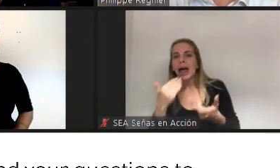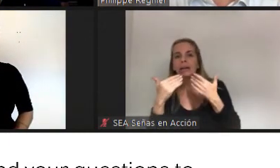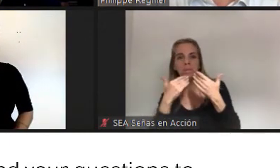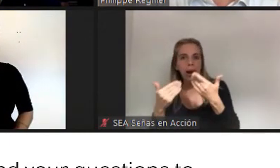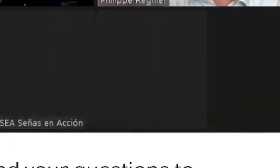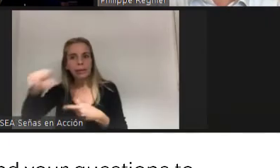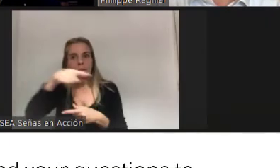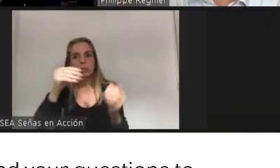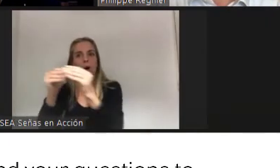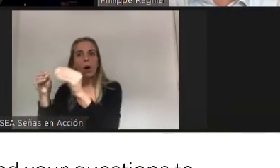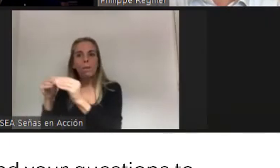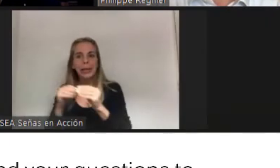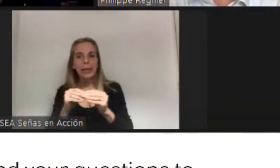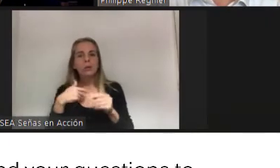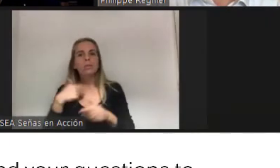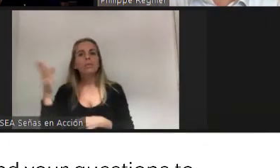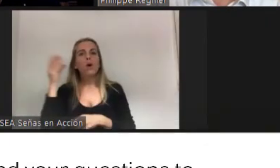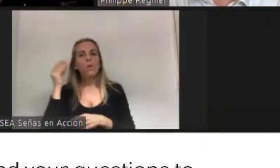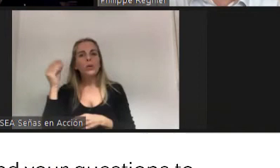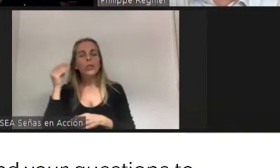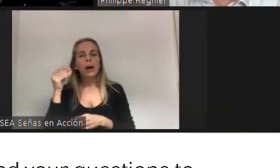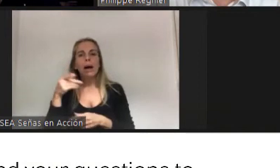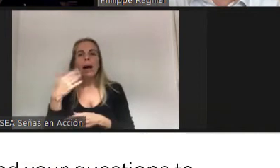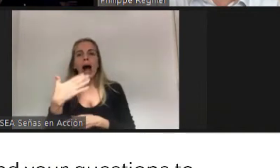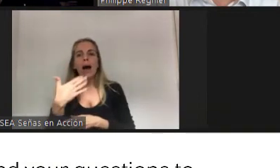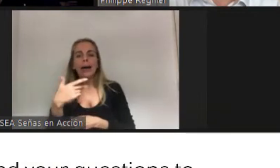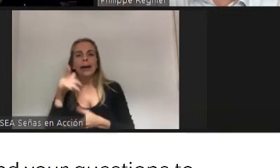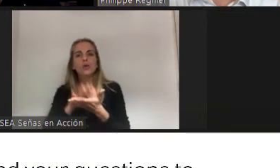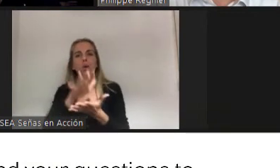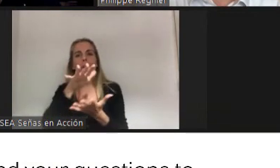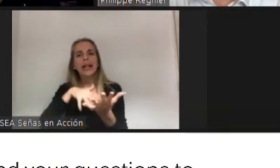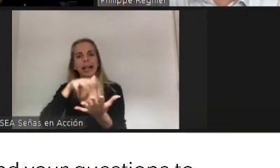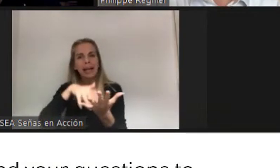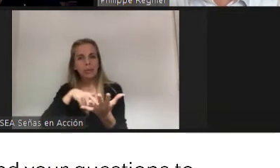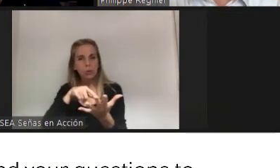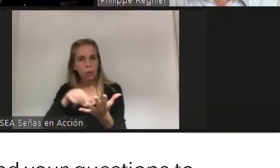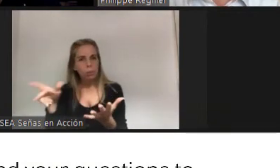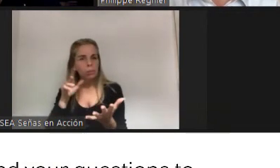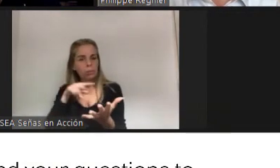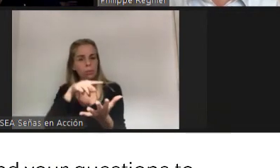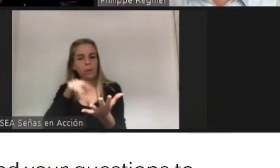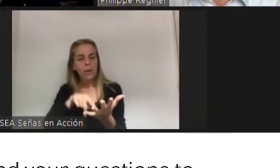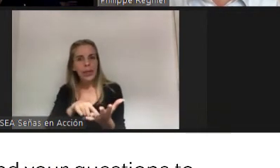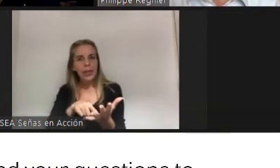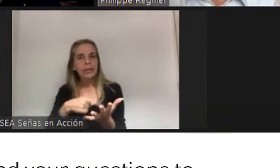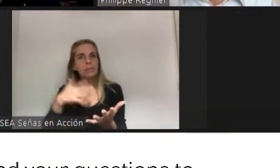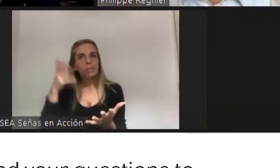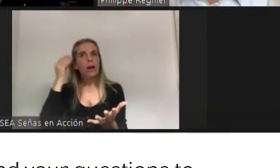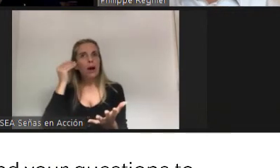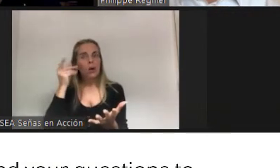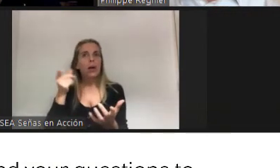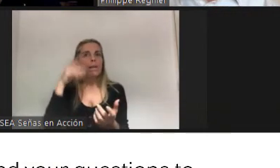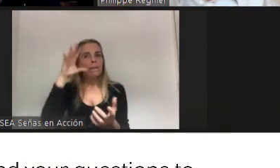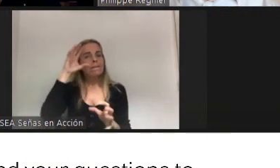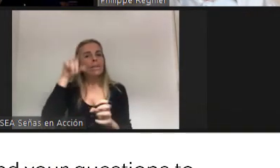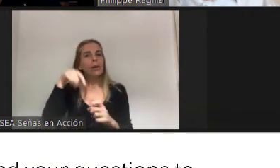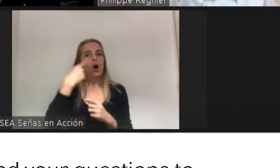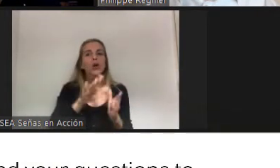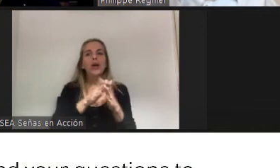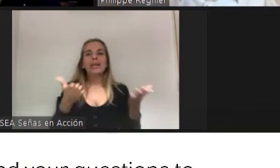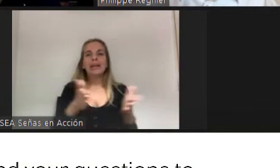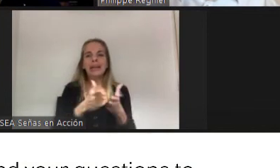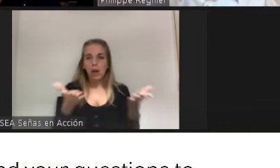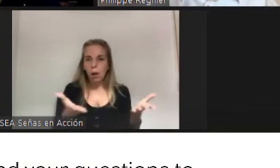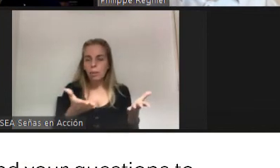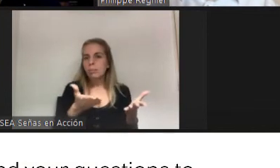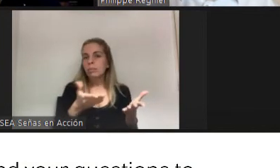and colleagues here. As I was listening to this, I could think of a small